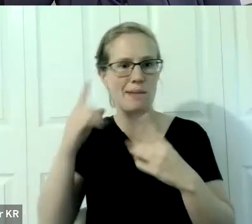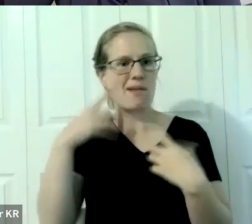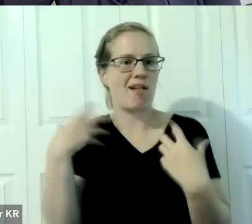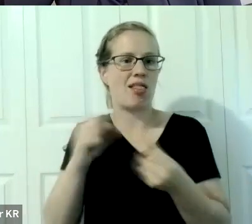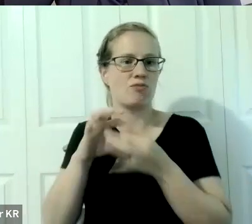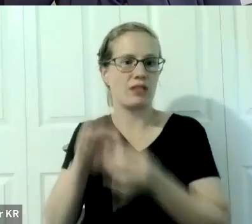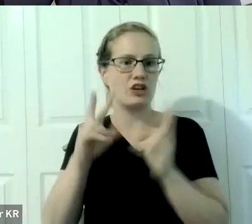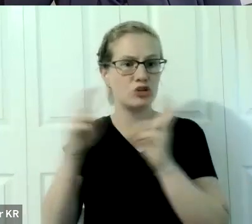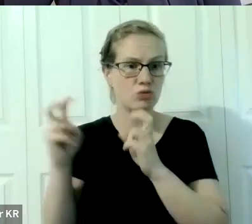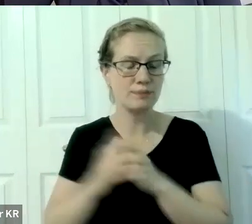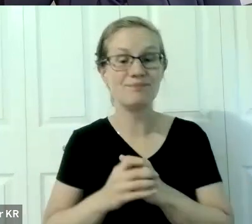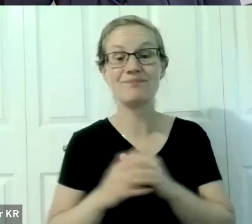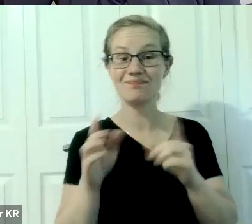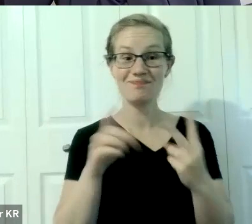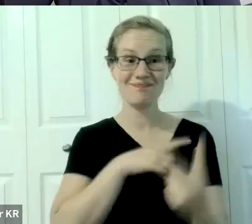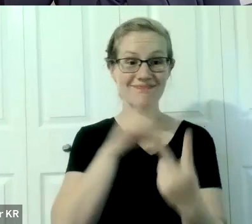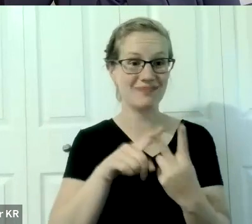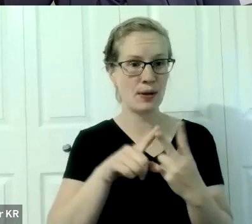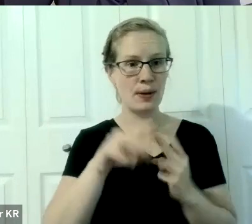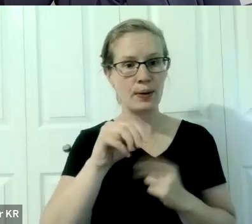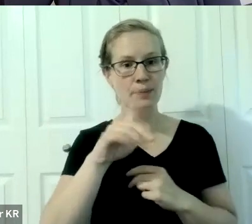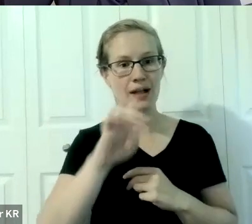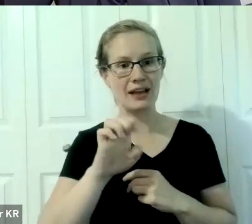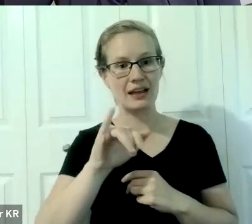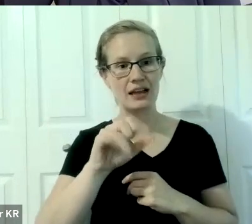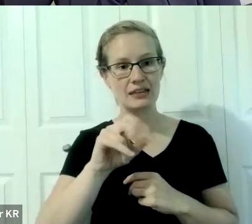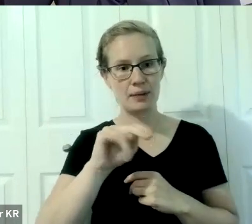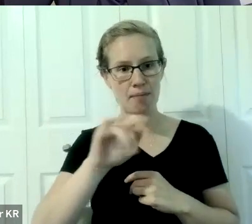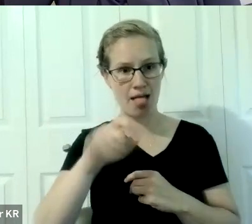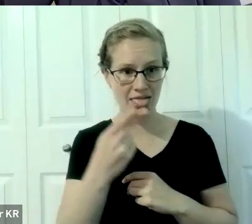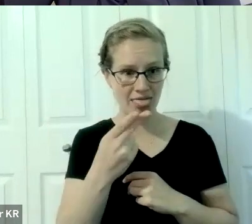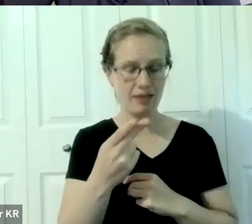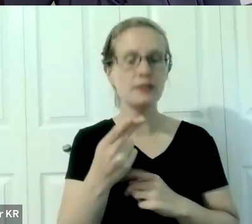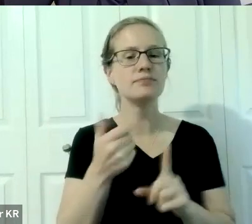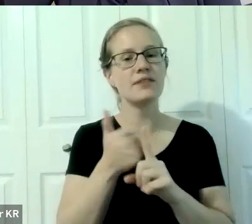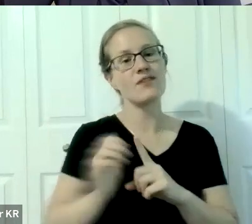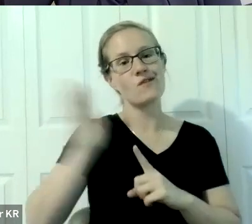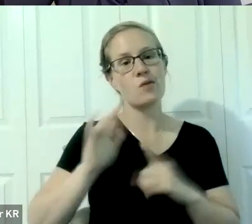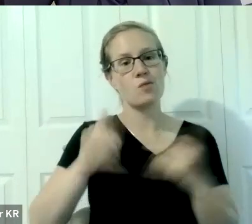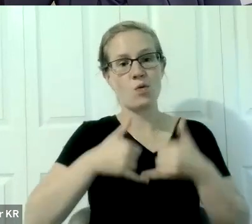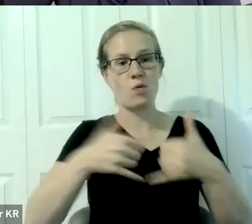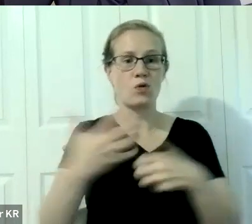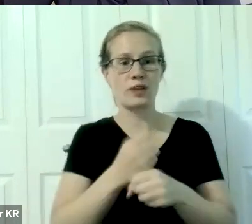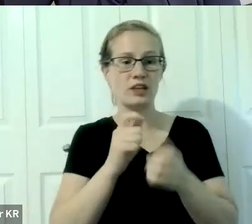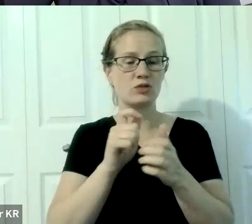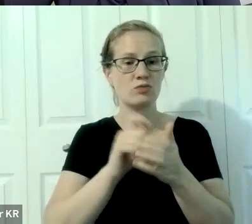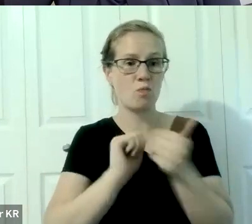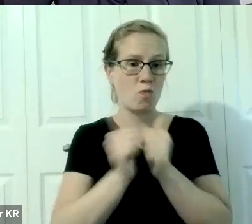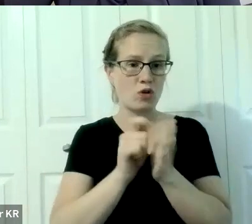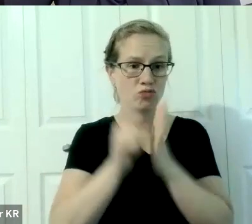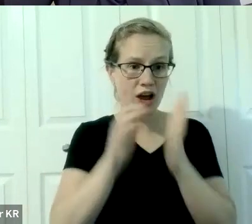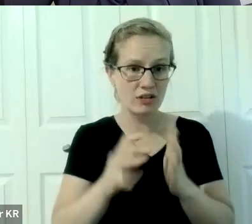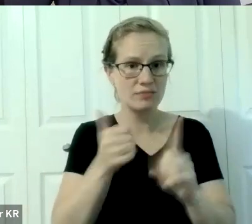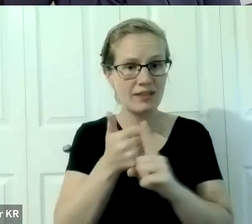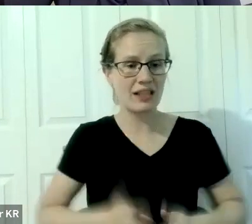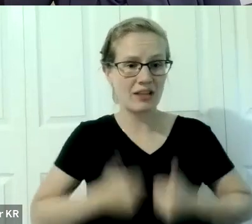issues. Also joining us is Mike Eisenbath, and he's a former award-winning sports writer who lives with